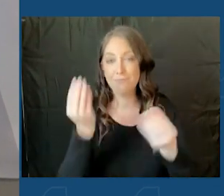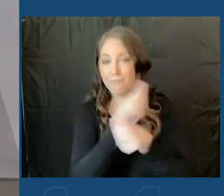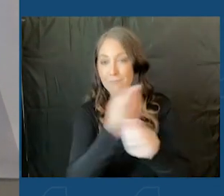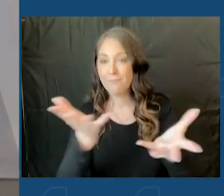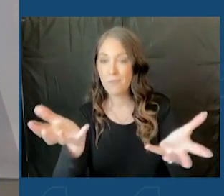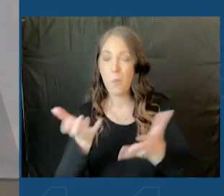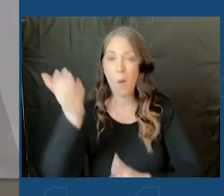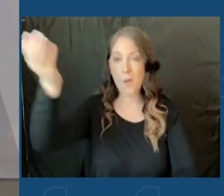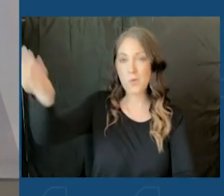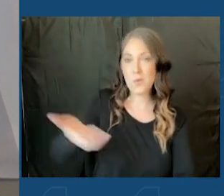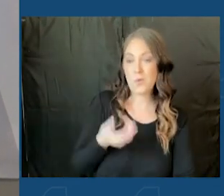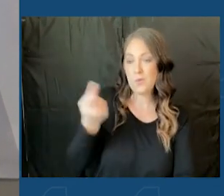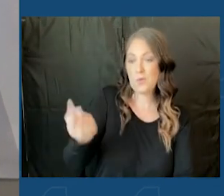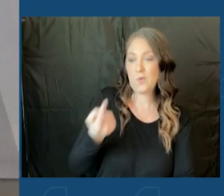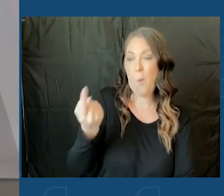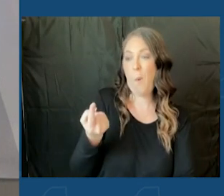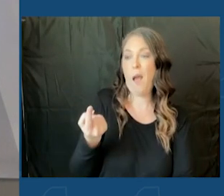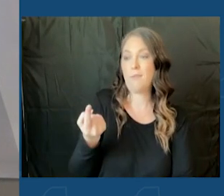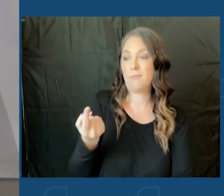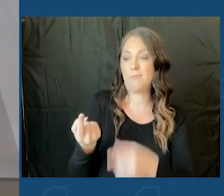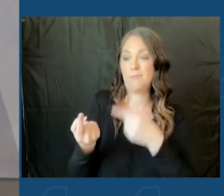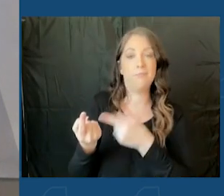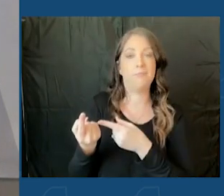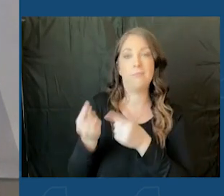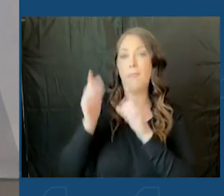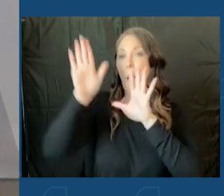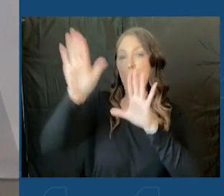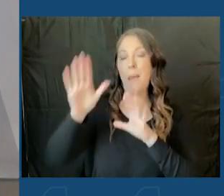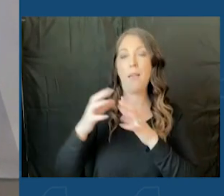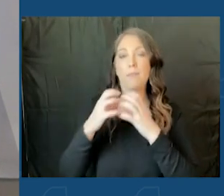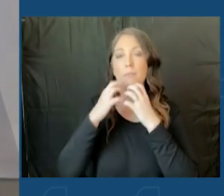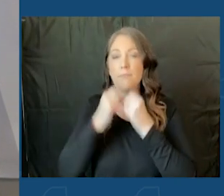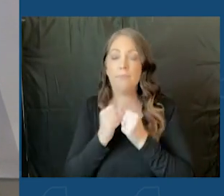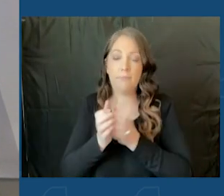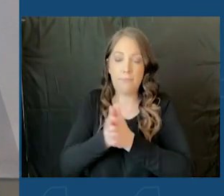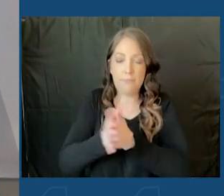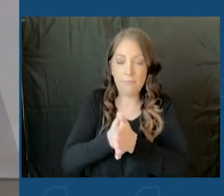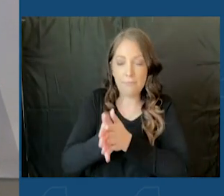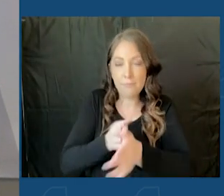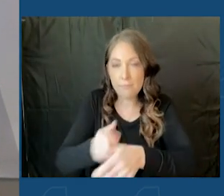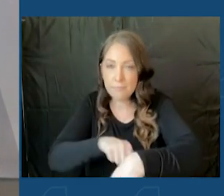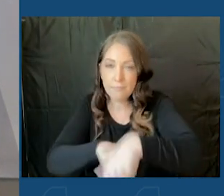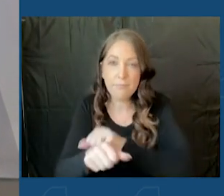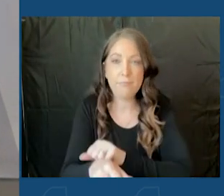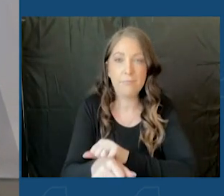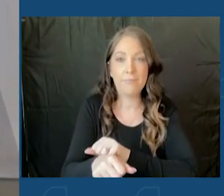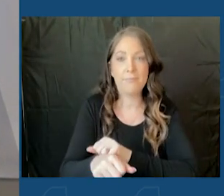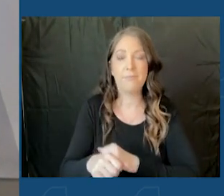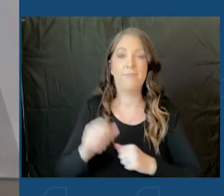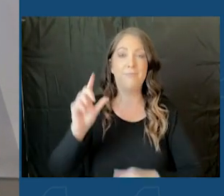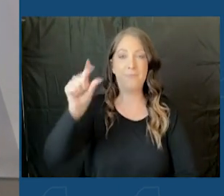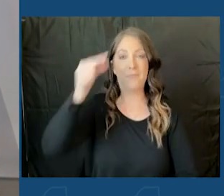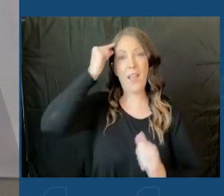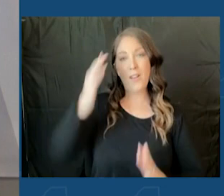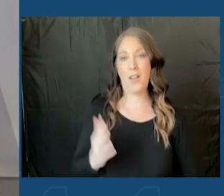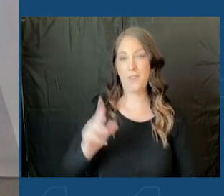to you, someone who has amazing passion and amazing energy, our governor, Kathy Hochul.